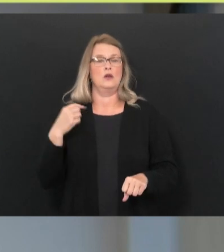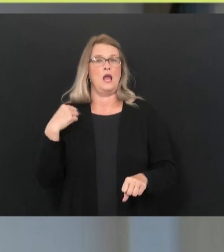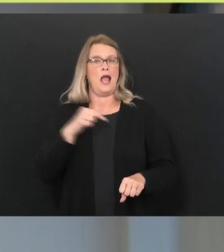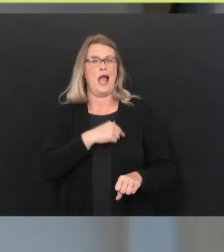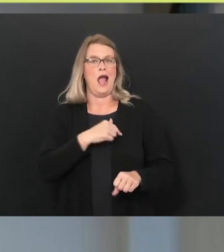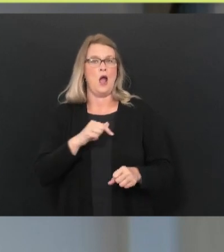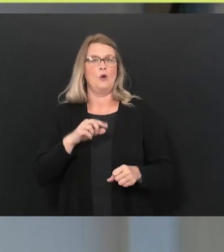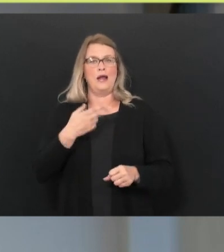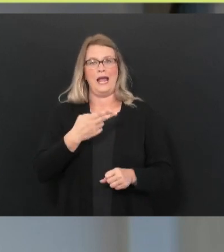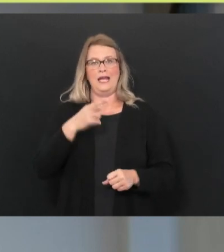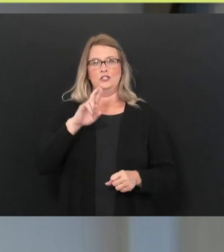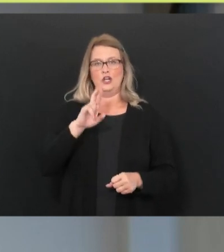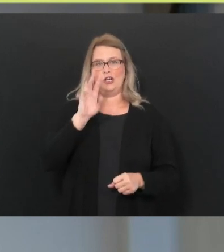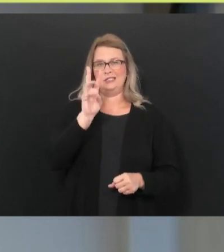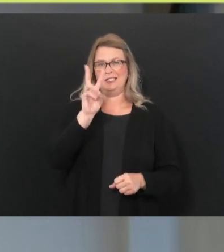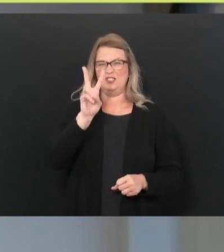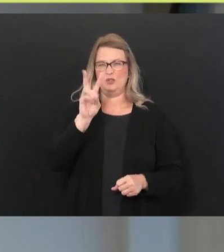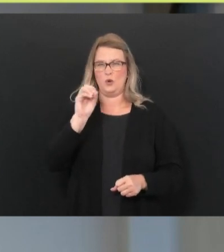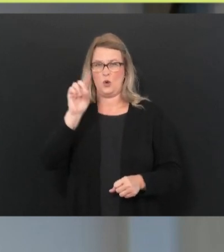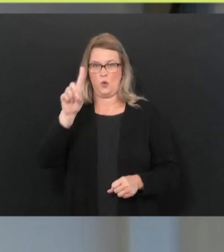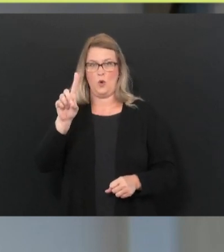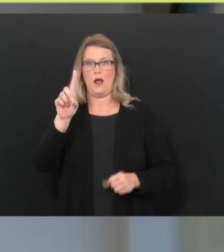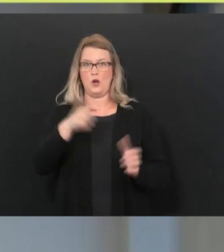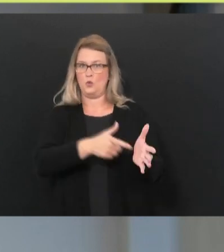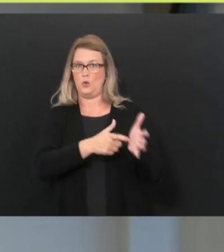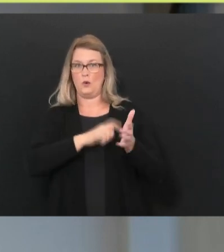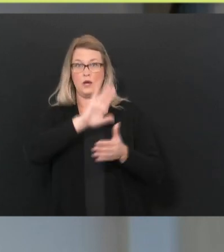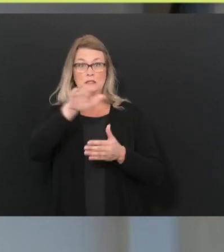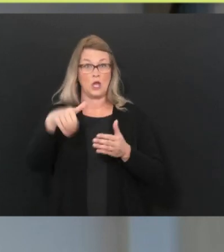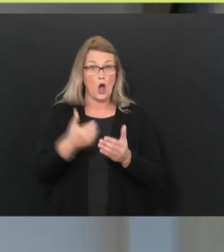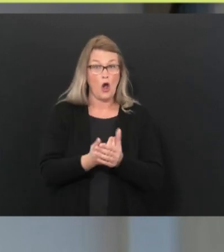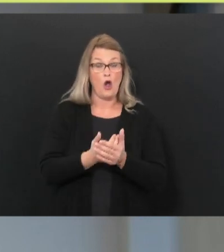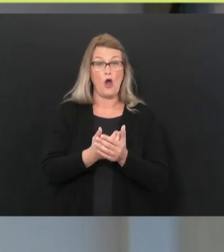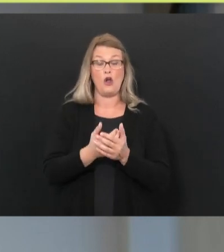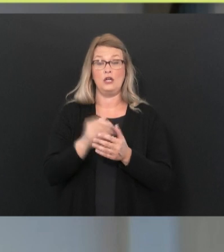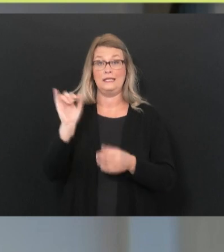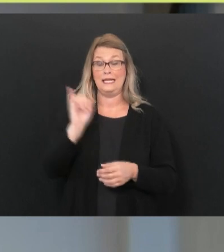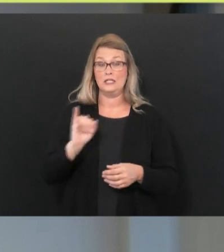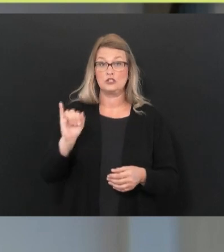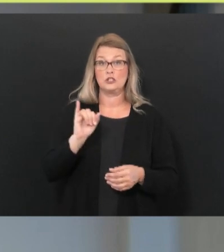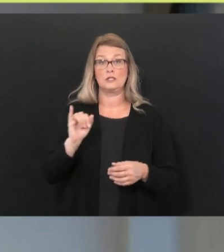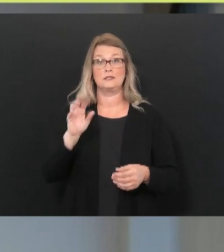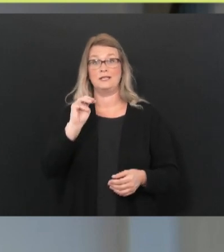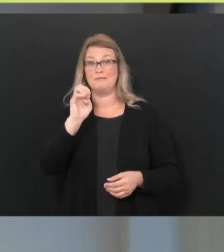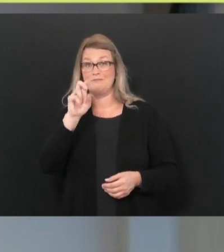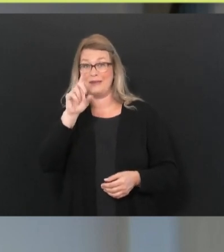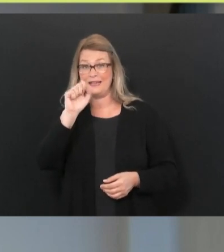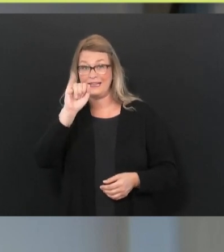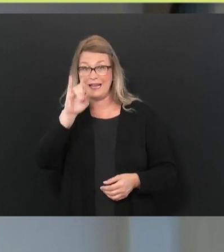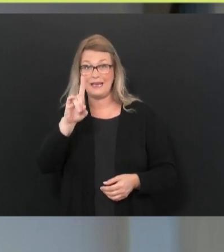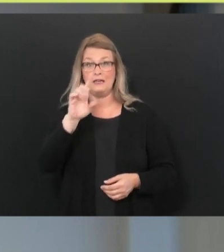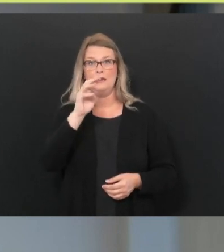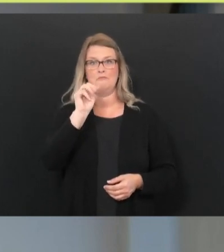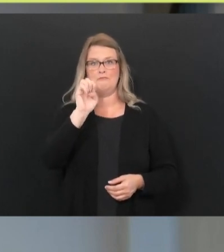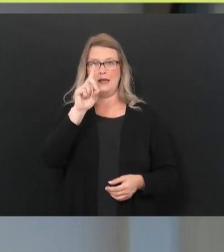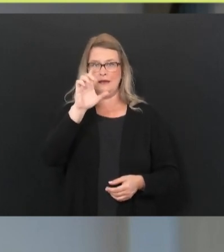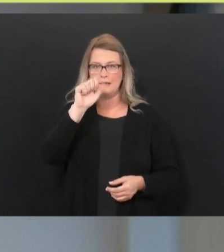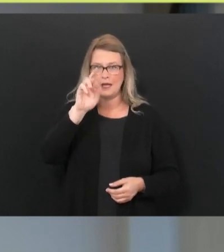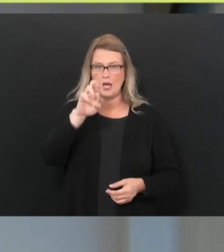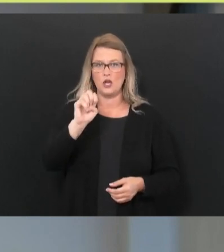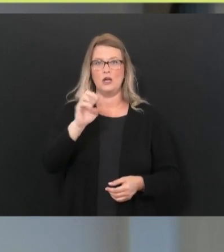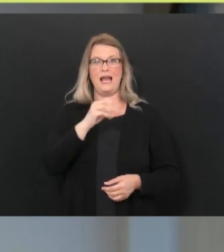was H.R. 6201, requires all health plans, including Medicare, Medicaid, and